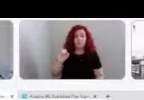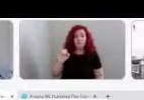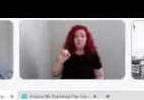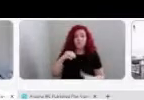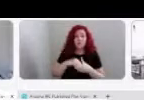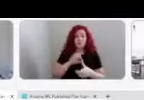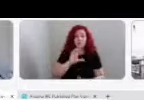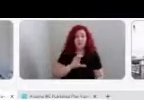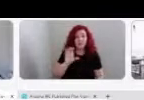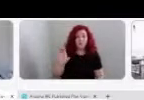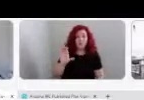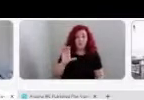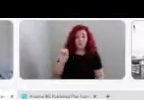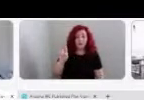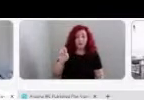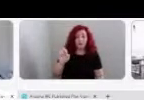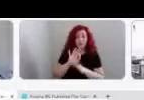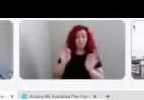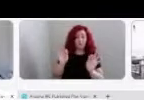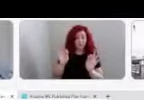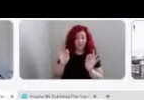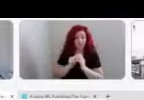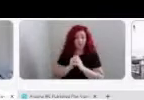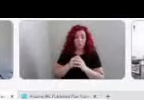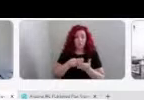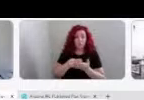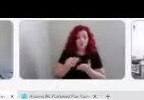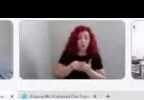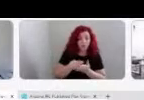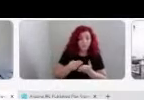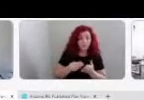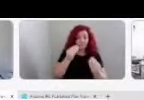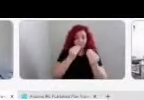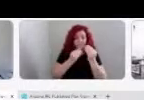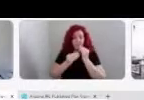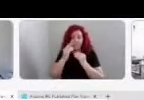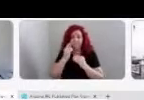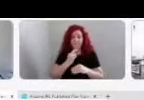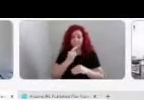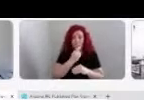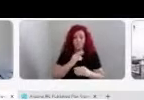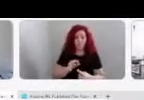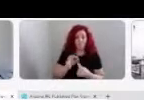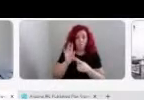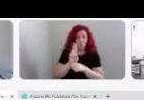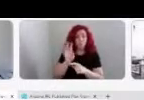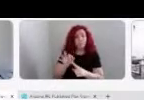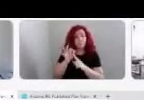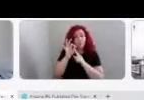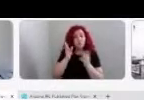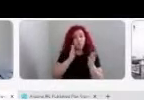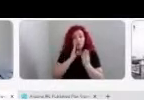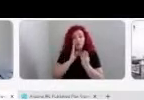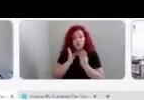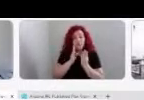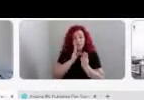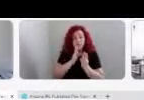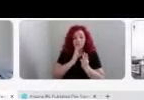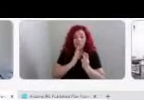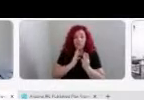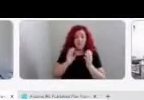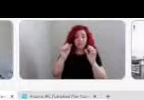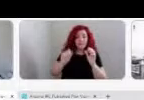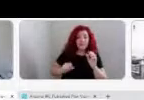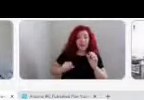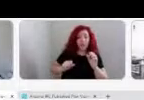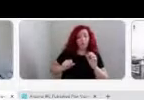freak and carefree we shop dine and use specialized services south along the corridor